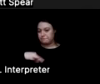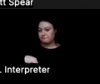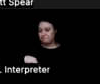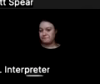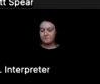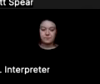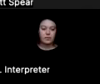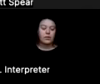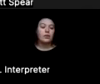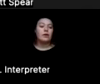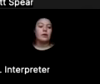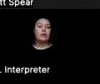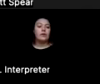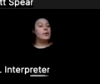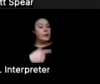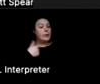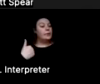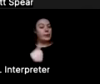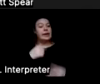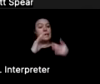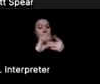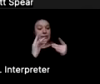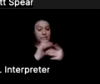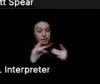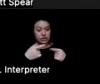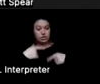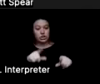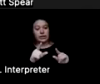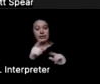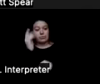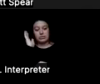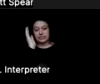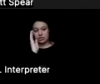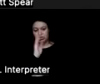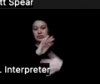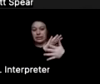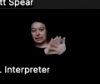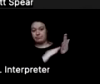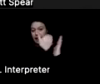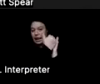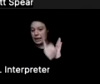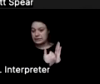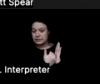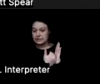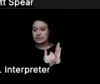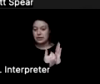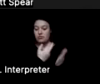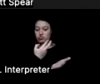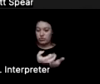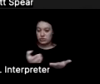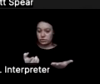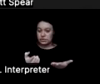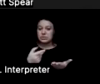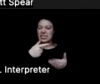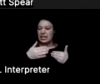noted throughout the presentation, these are a list of many of the resources that we talked about. The slides, I believe, will be made available to